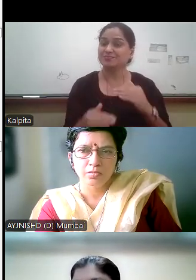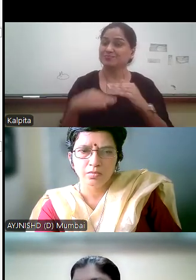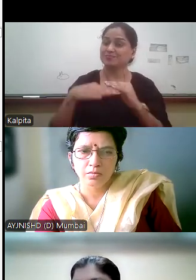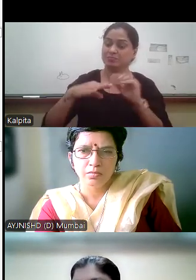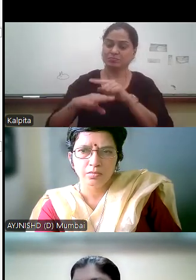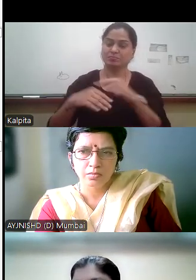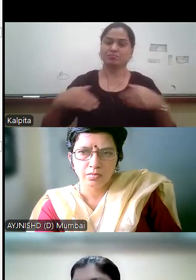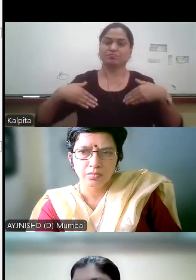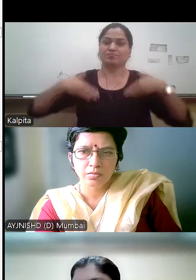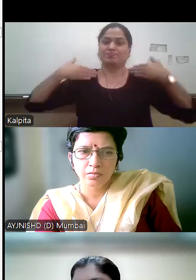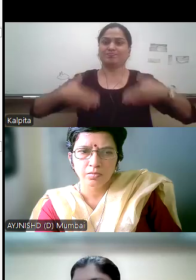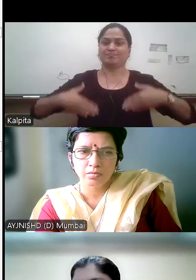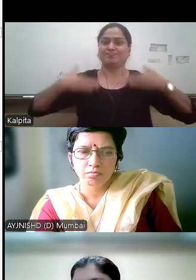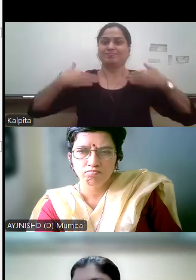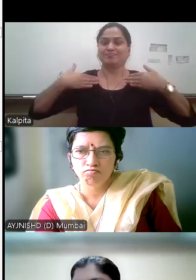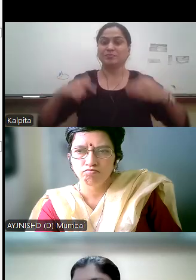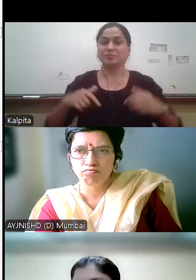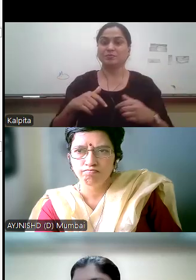part.